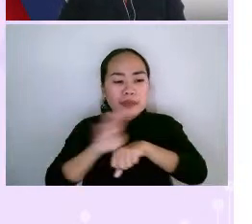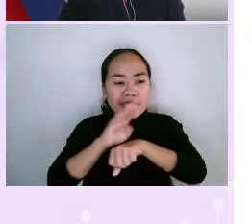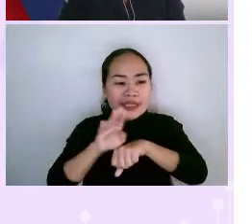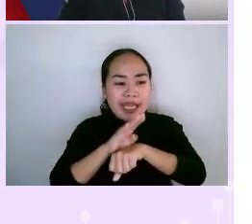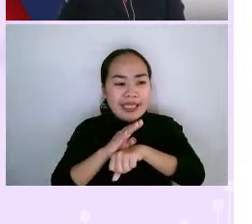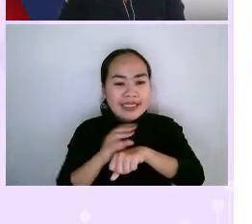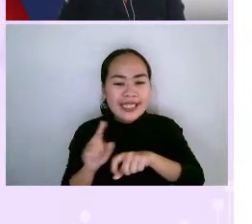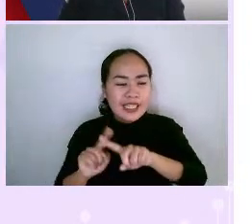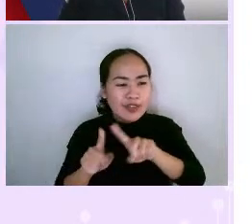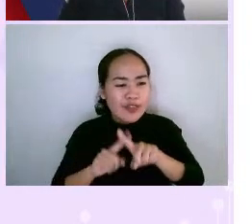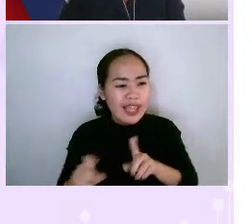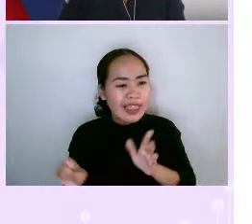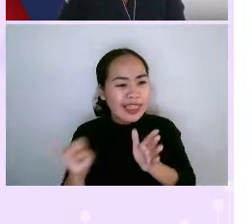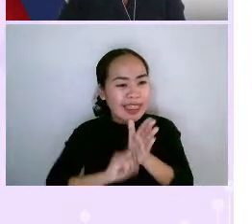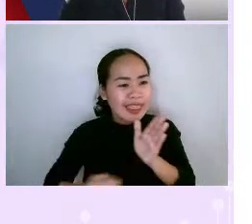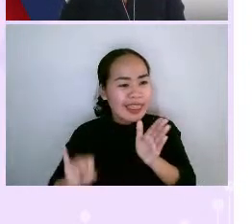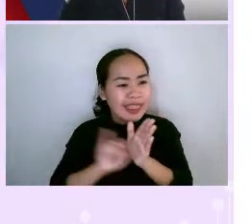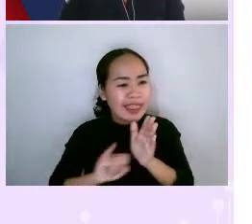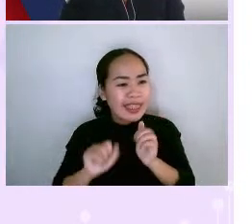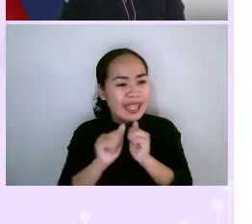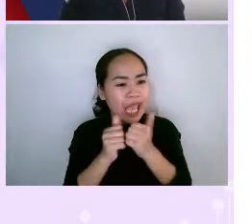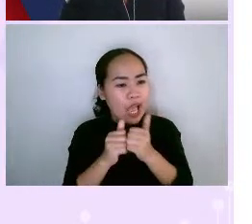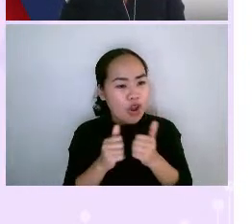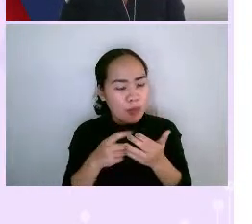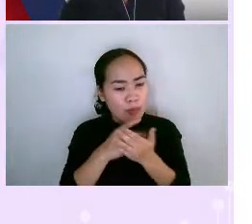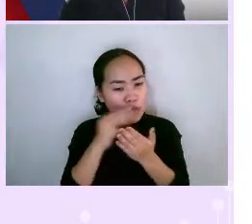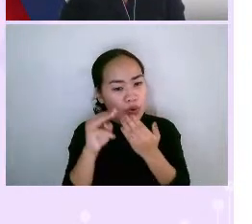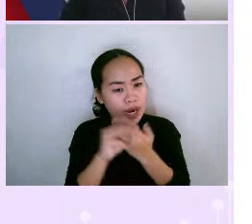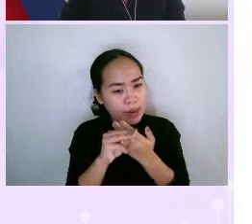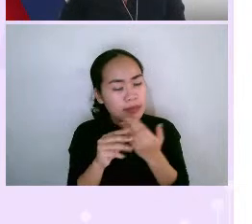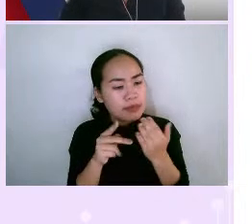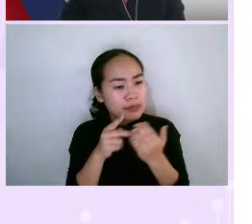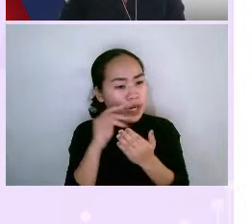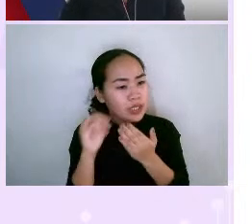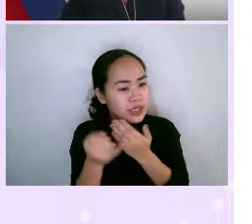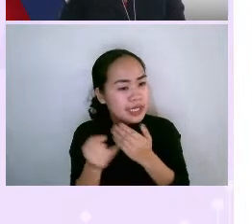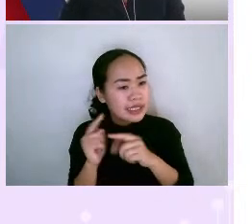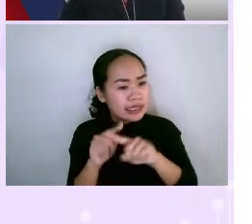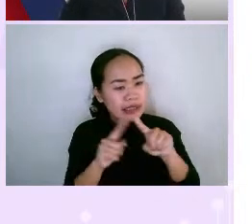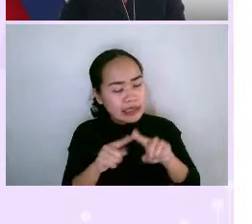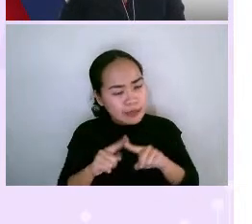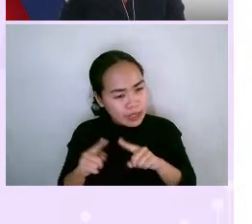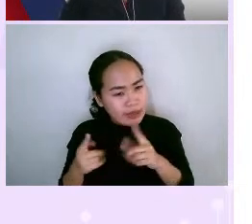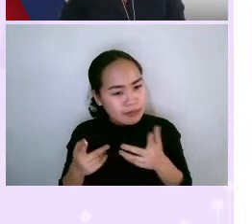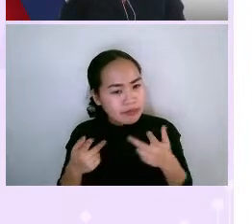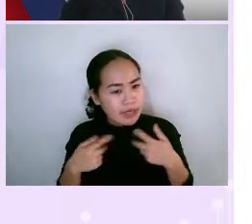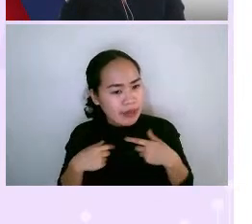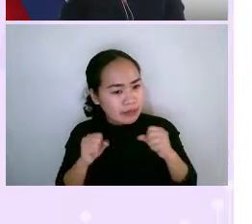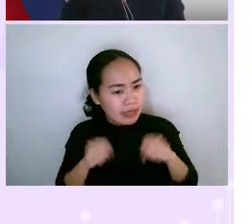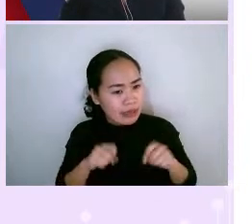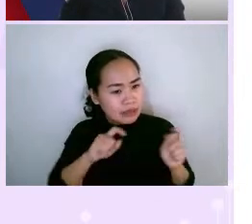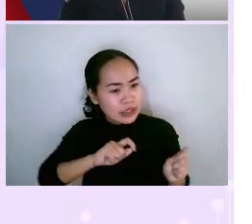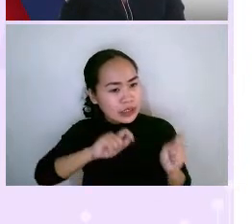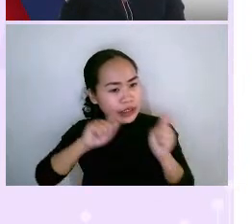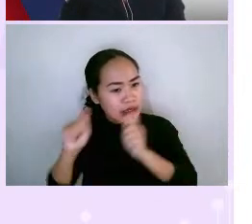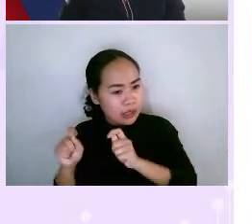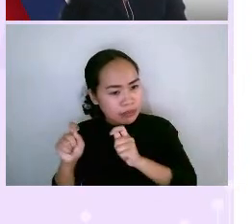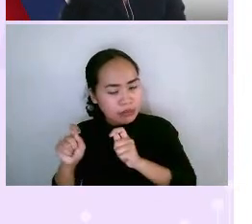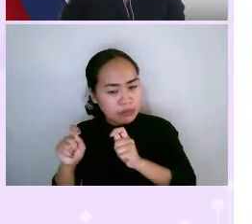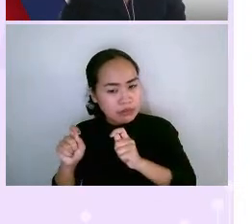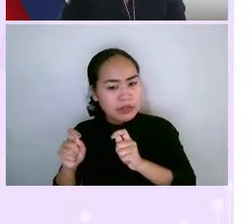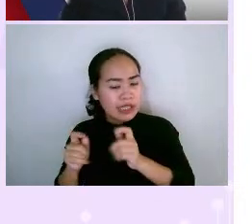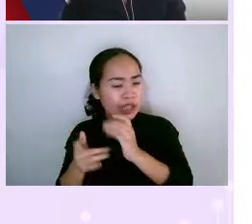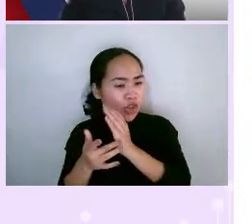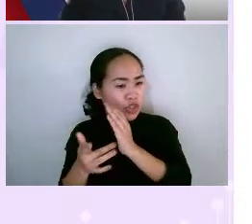enabling environment programs and projects, capacity building and technology transfer, digital trade and